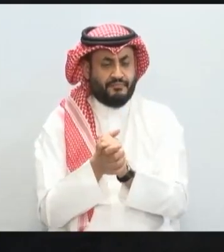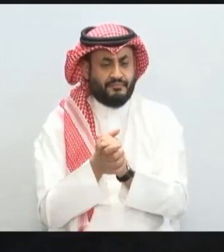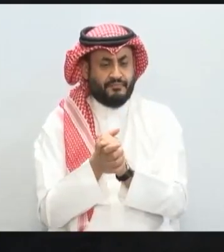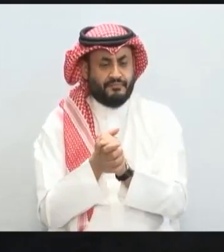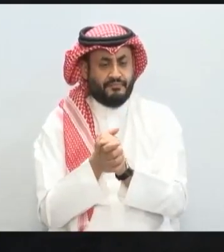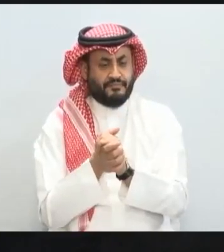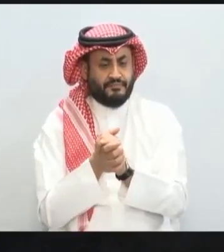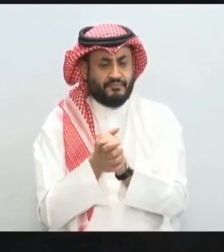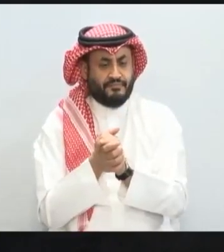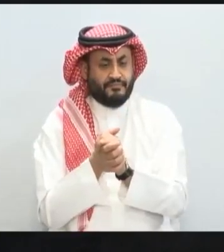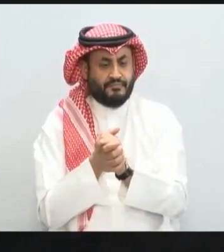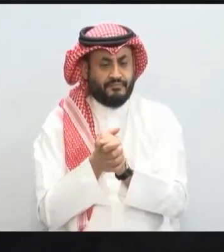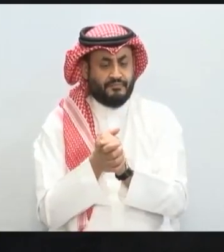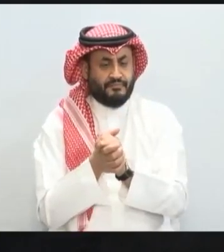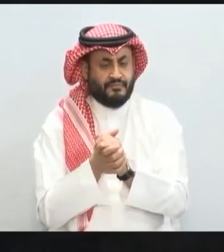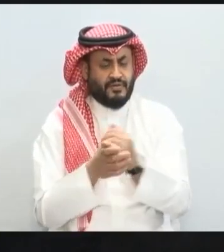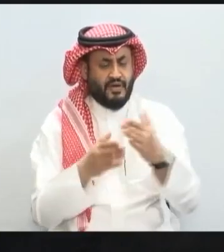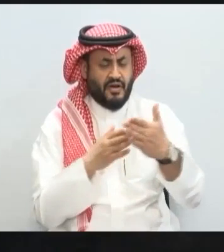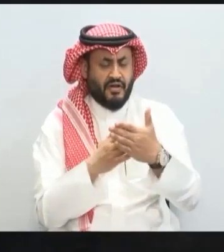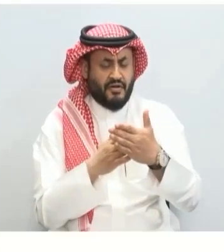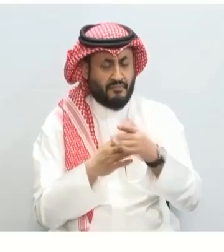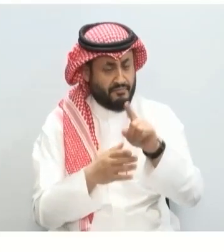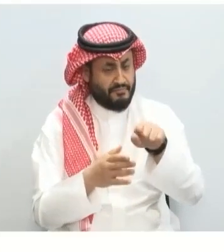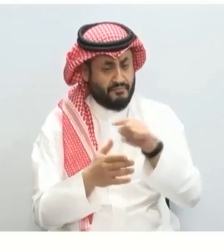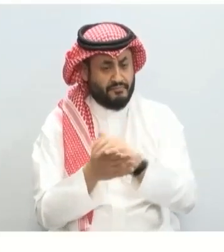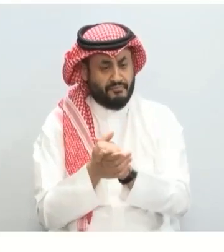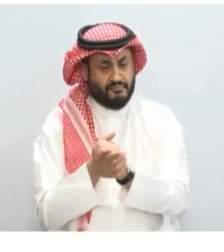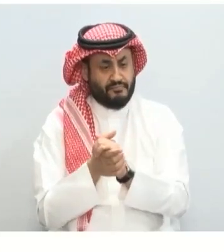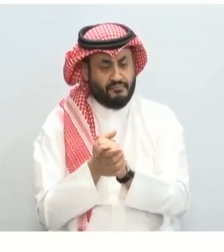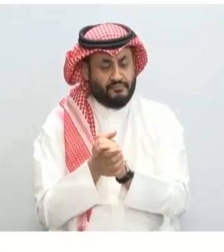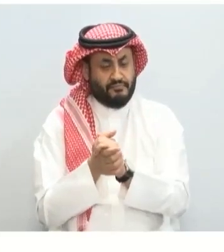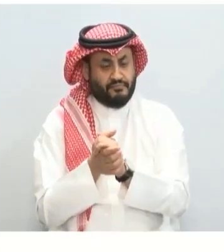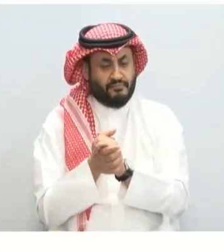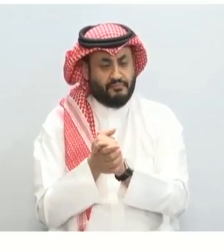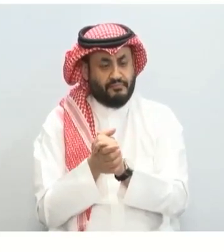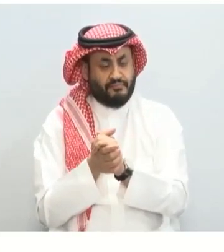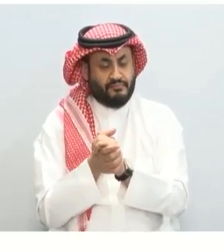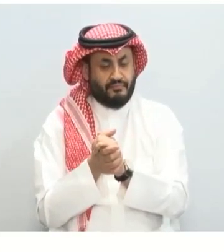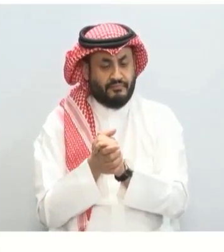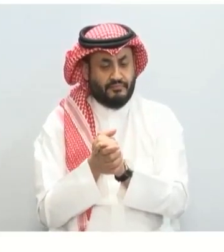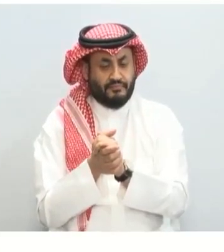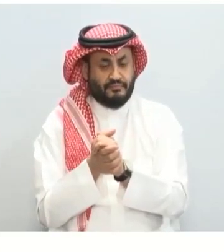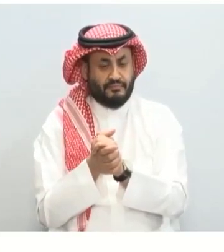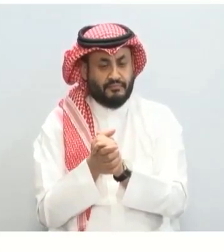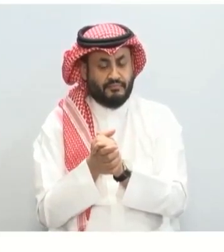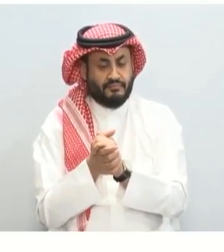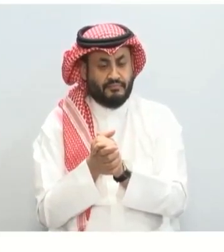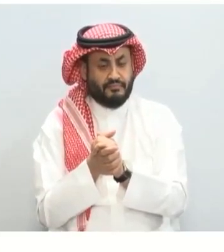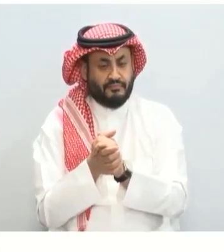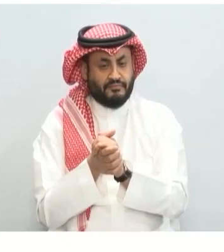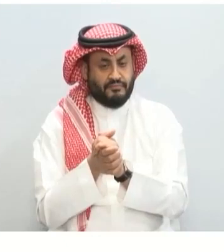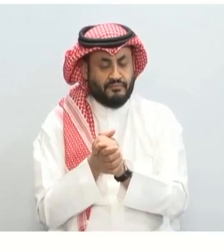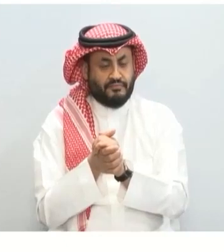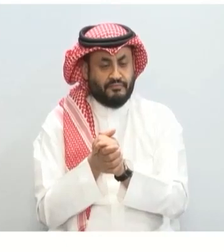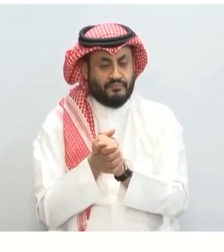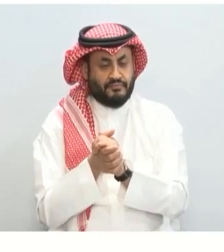It means to say no. Yes, to turn down something, it means to say no, right? I'm